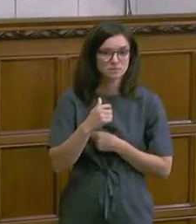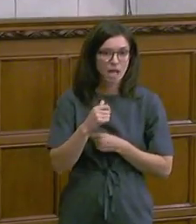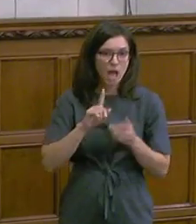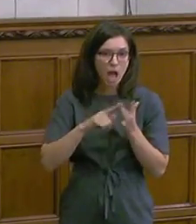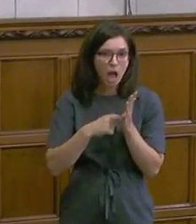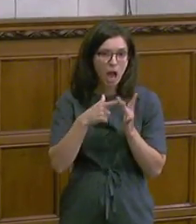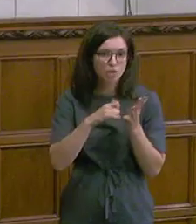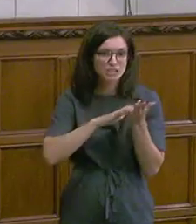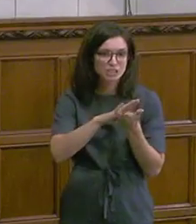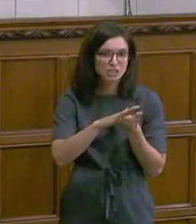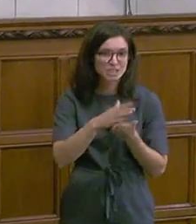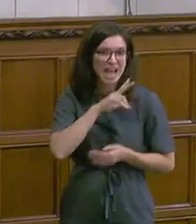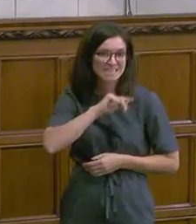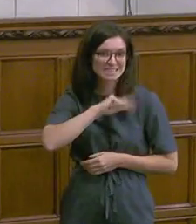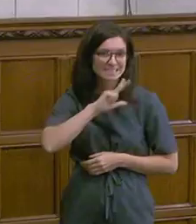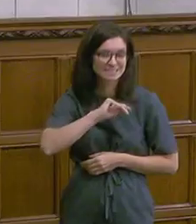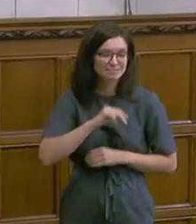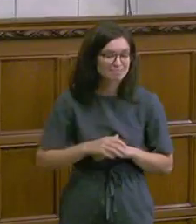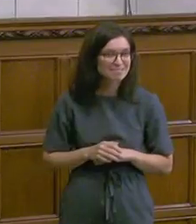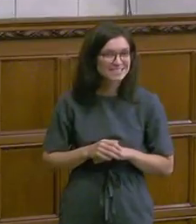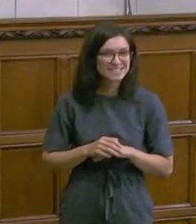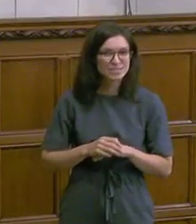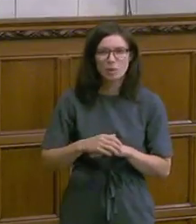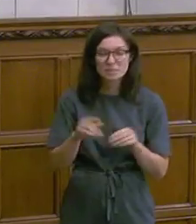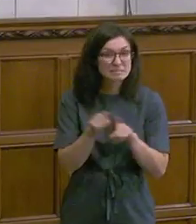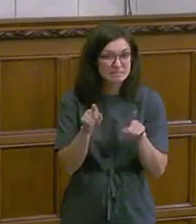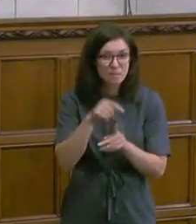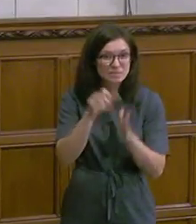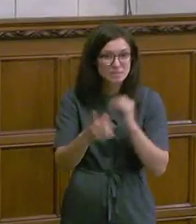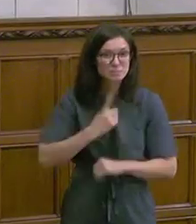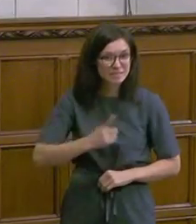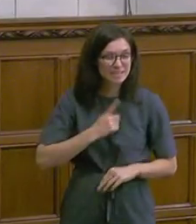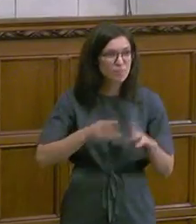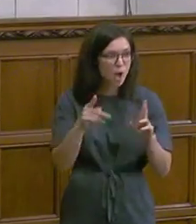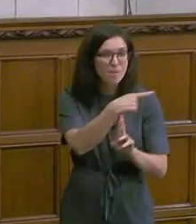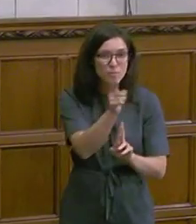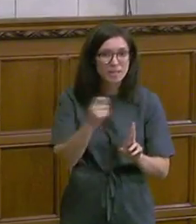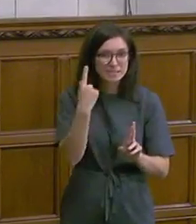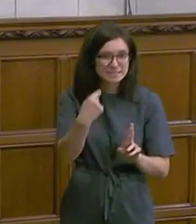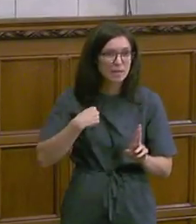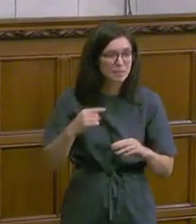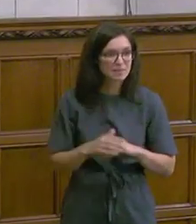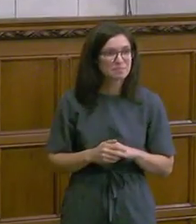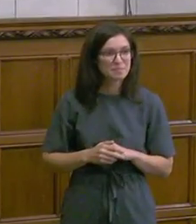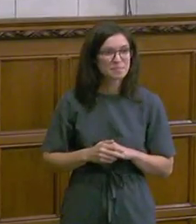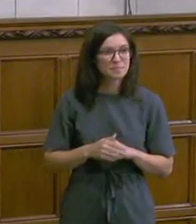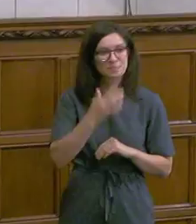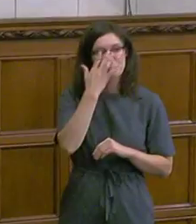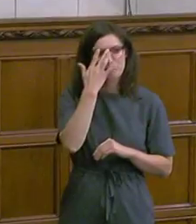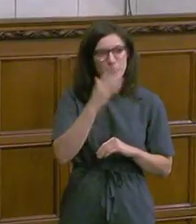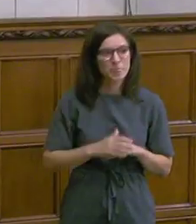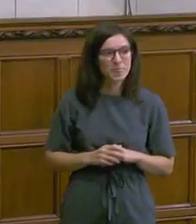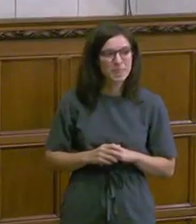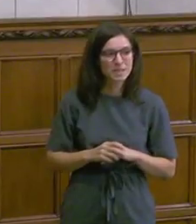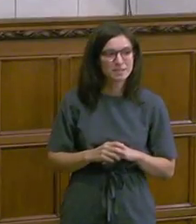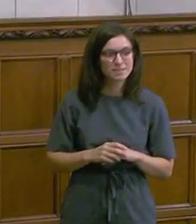Maybe that still is one of those issues, I'm not quite sure, but I think everyone here hopefully can understand it. I think the Honourable Member for Vauxhall says Jim Shannon gets